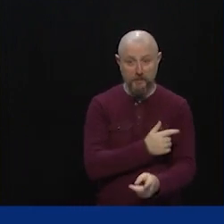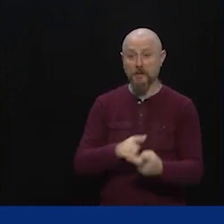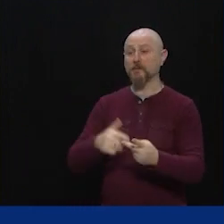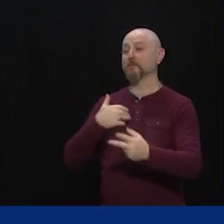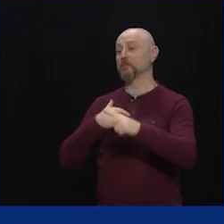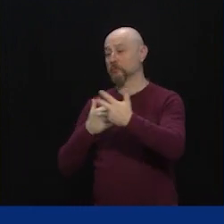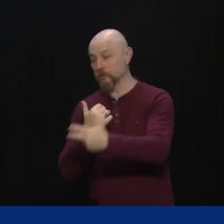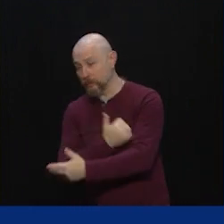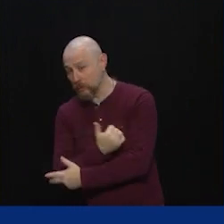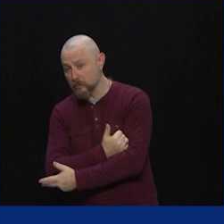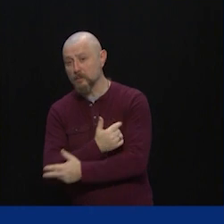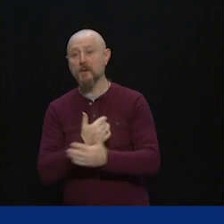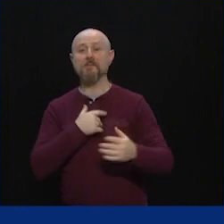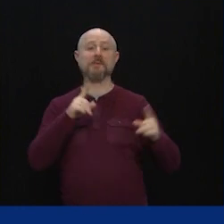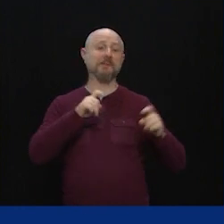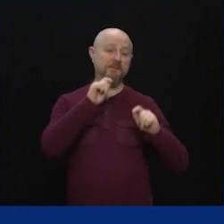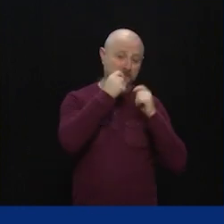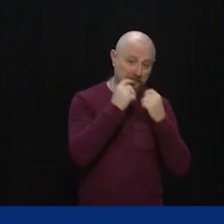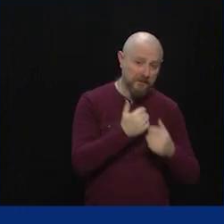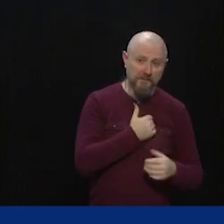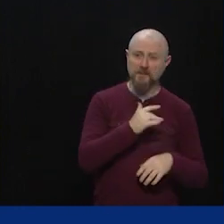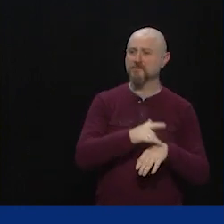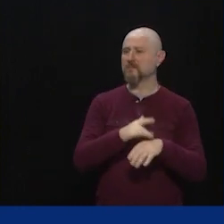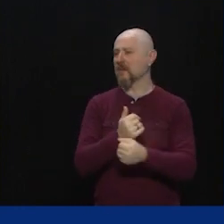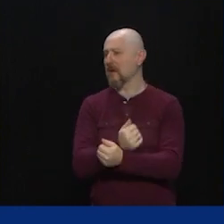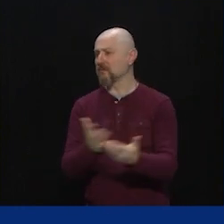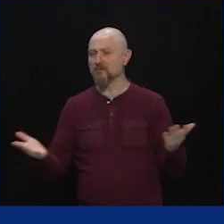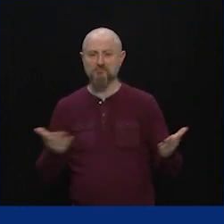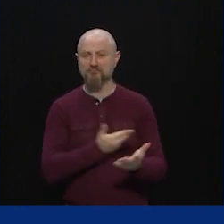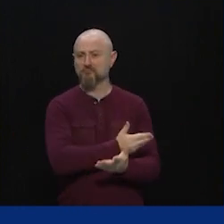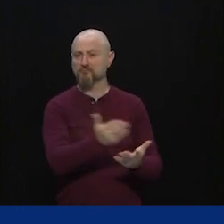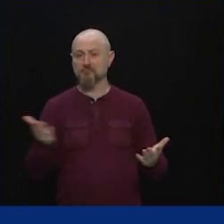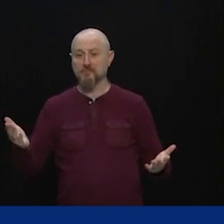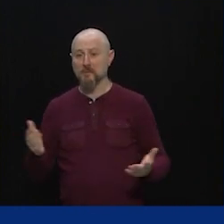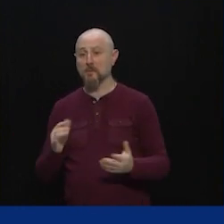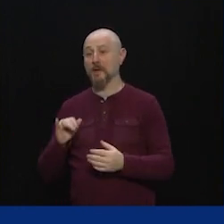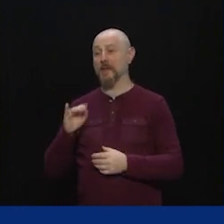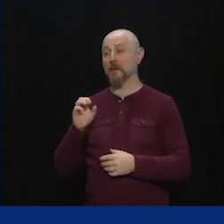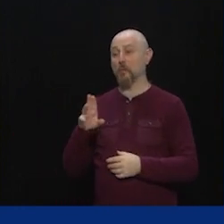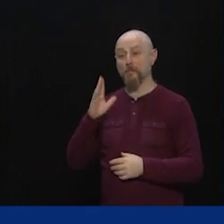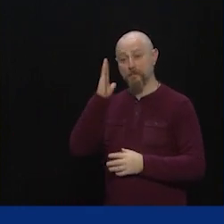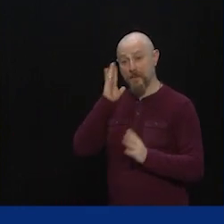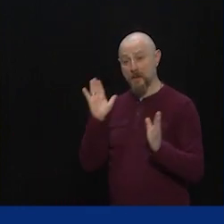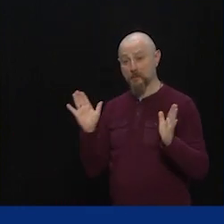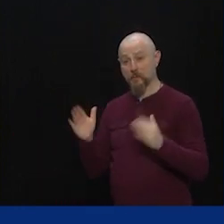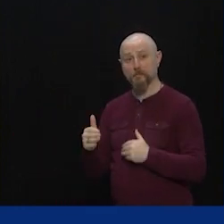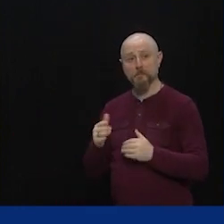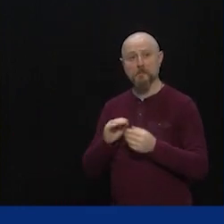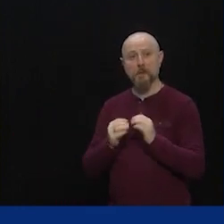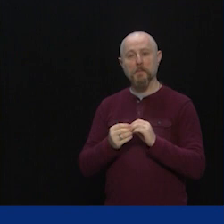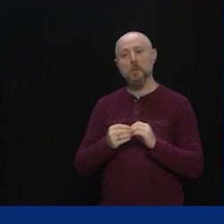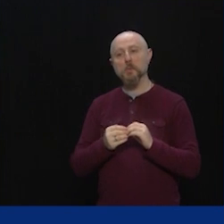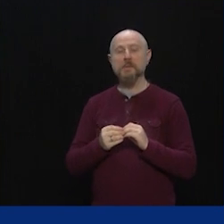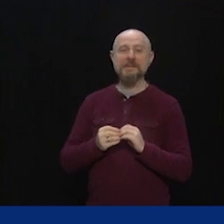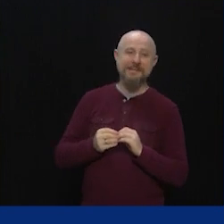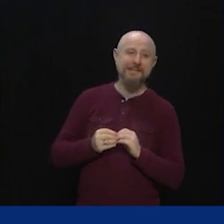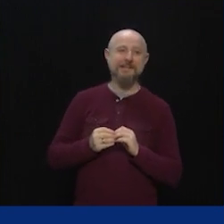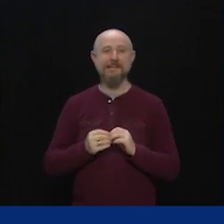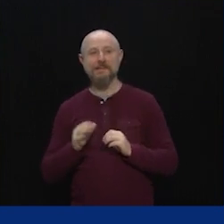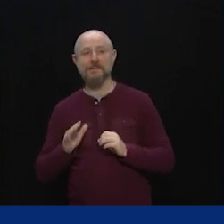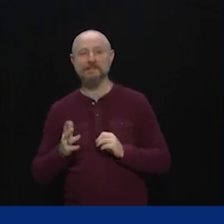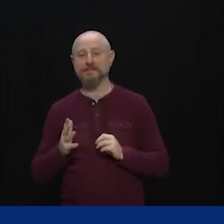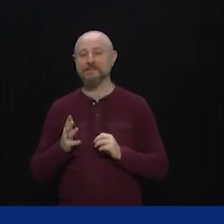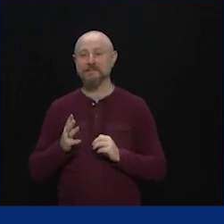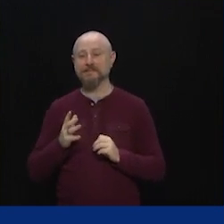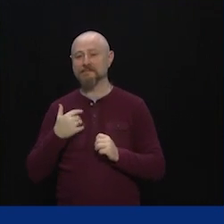So we're watching that number. And ICU beds, that's a low number. That is a low number. So we're working closely in partnership with our hospitals